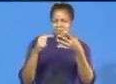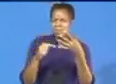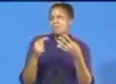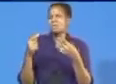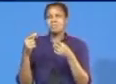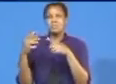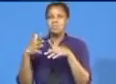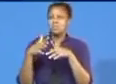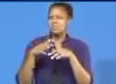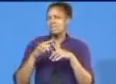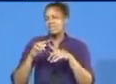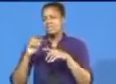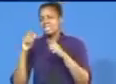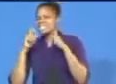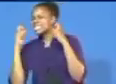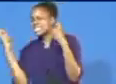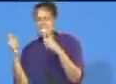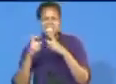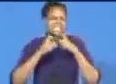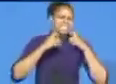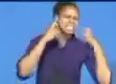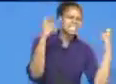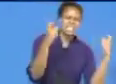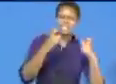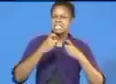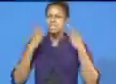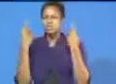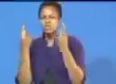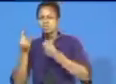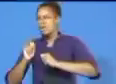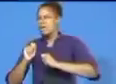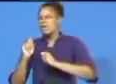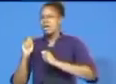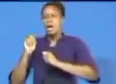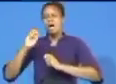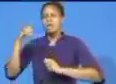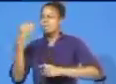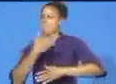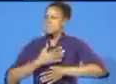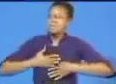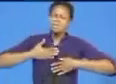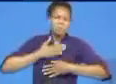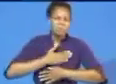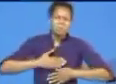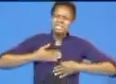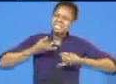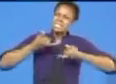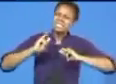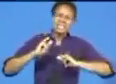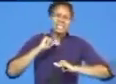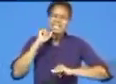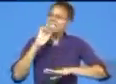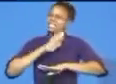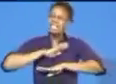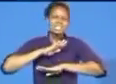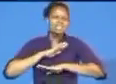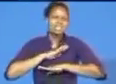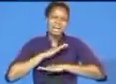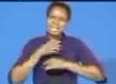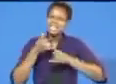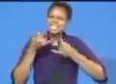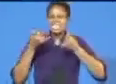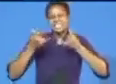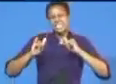one degree of sin to another? Are you tired of trying one pleasure madness after another? And you're still broken. You're still messed up. You're